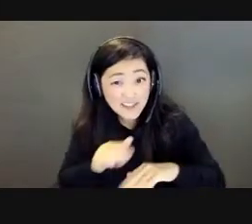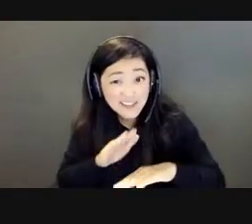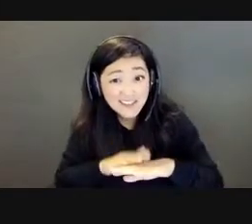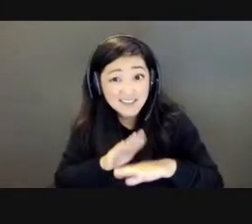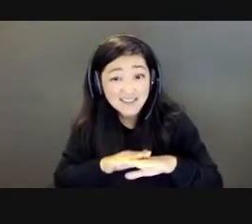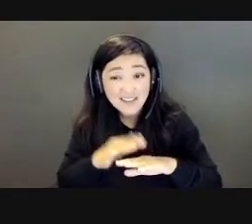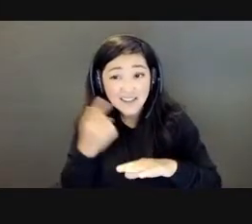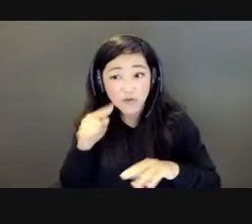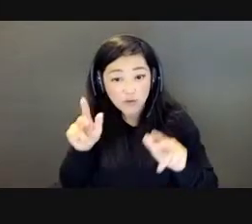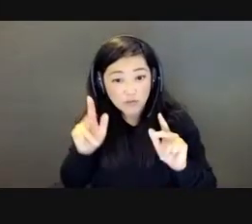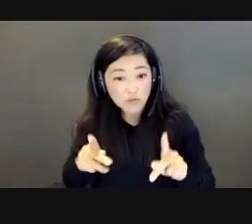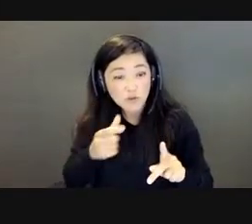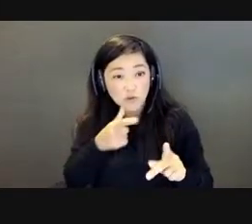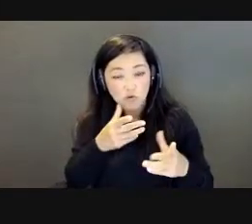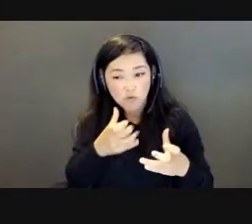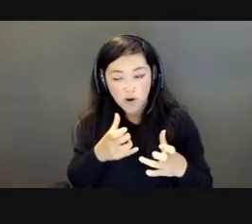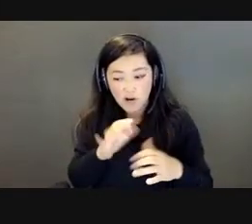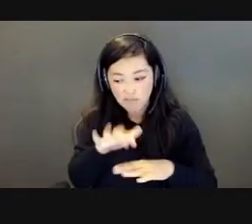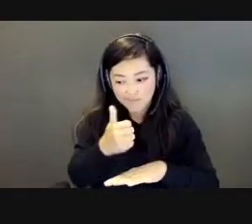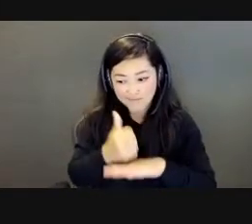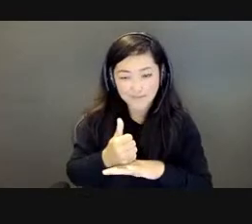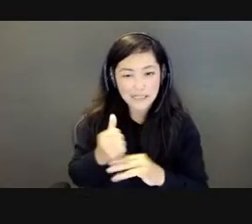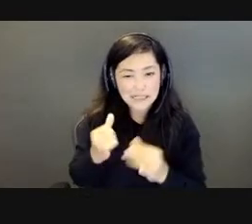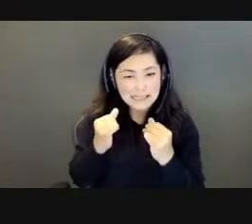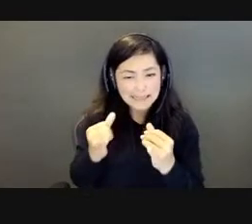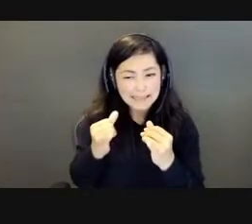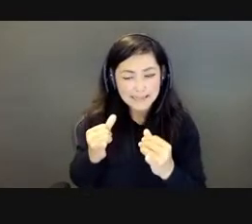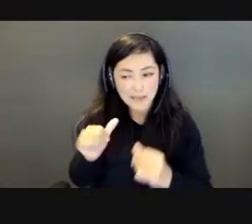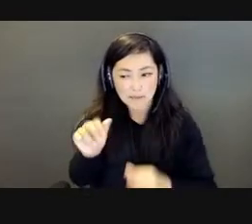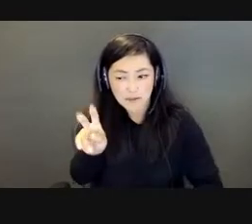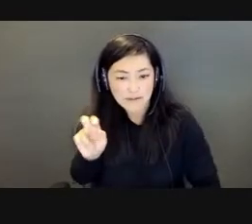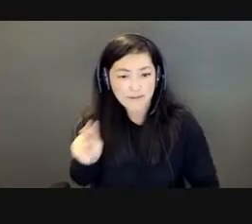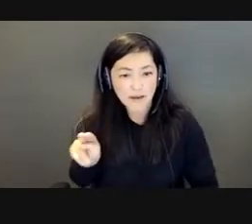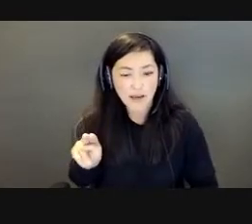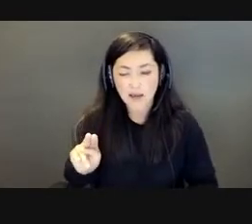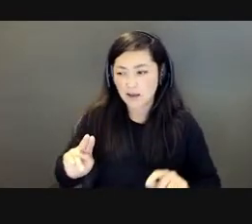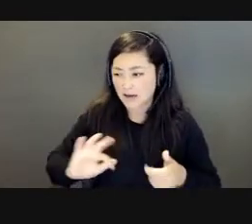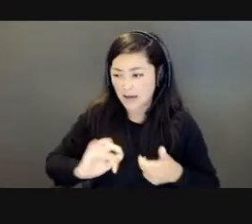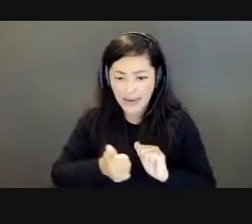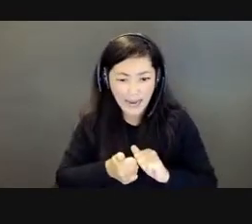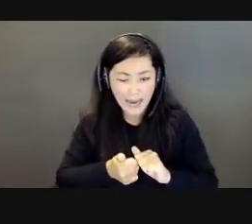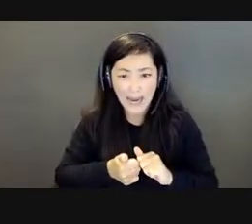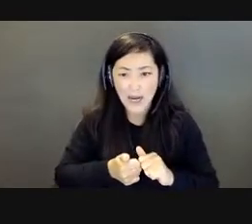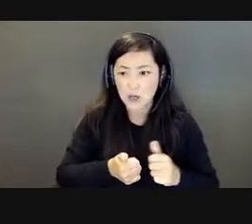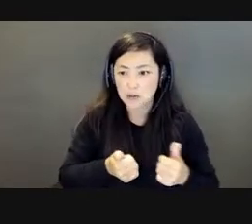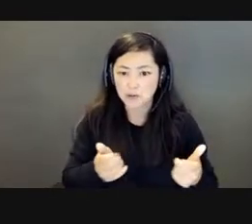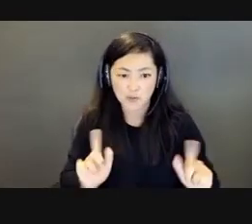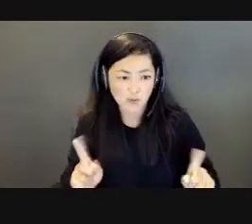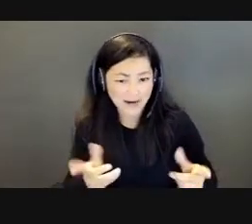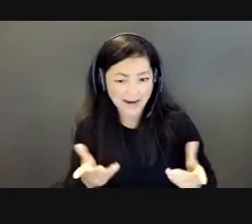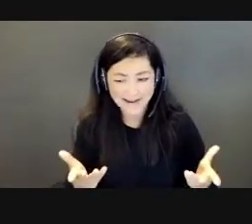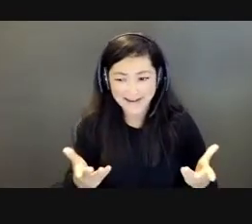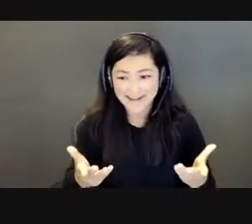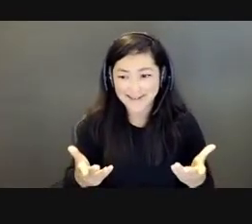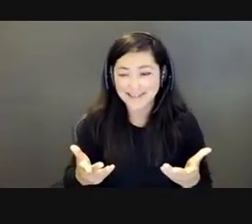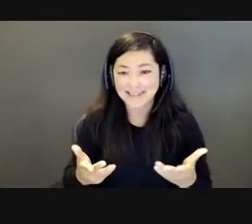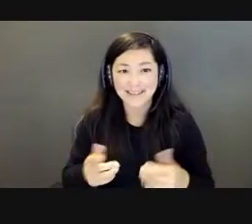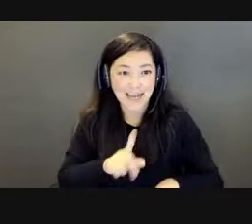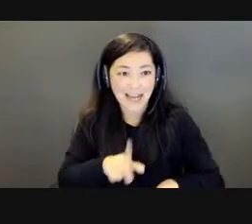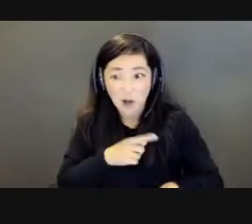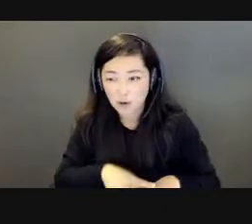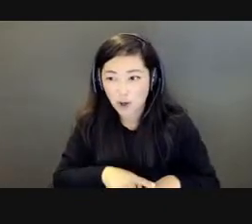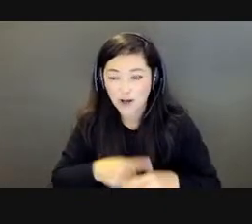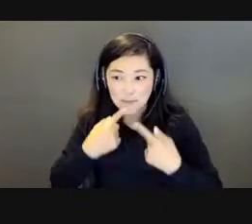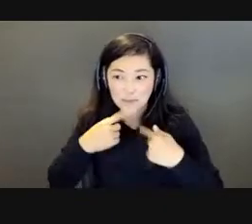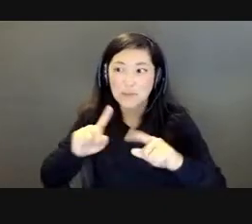wanting to create a similar van, like where they should start, how long they should kind of think about, how long it might